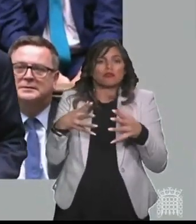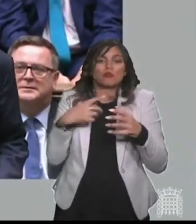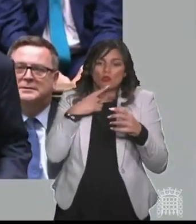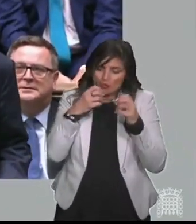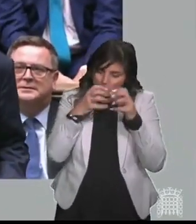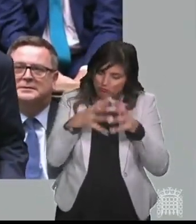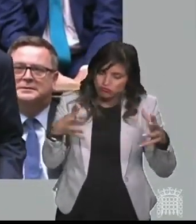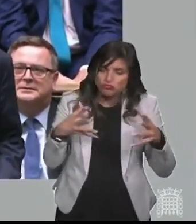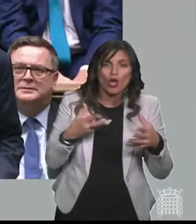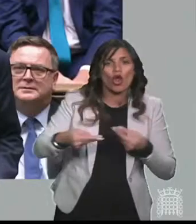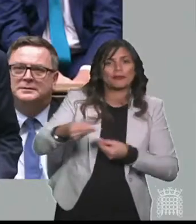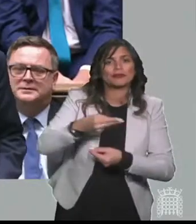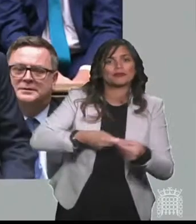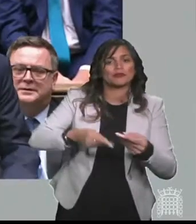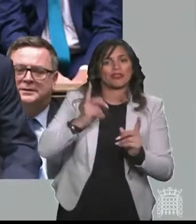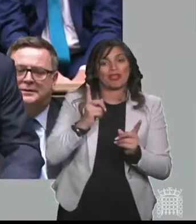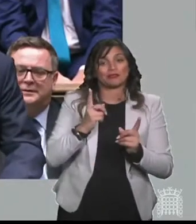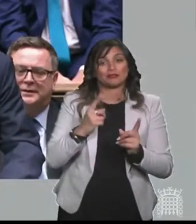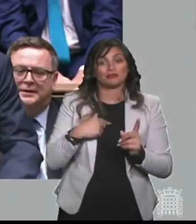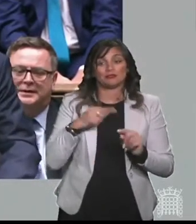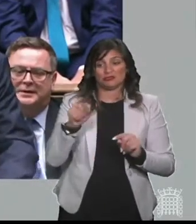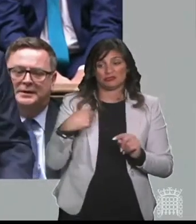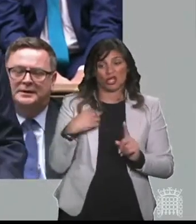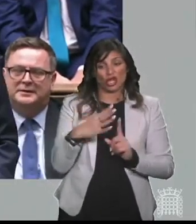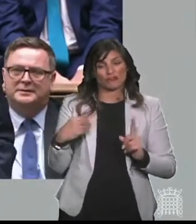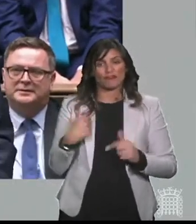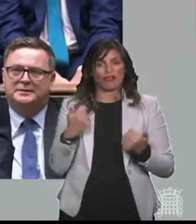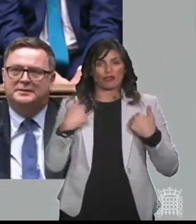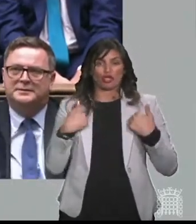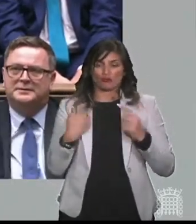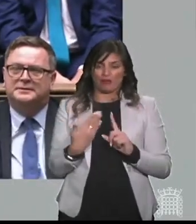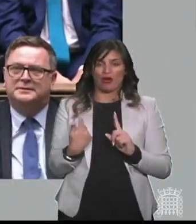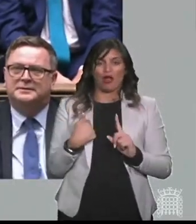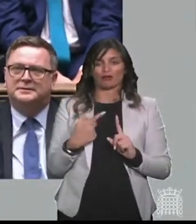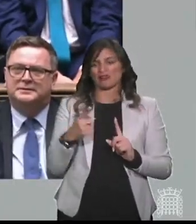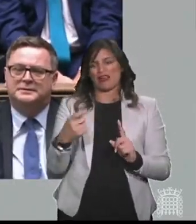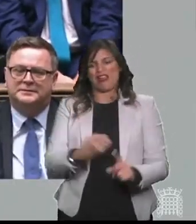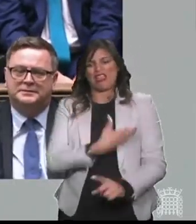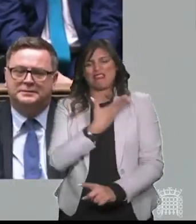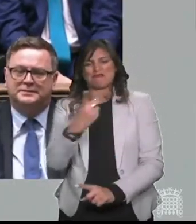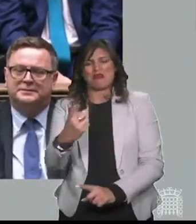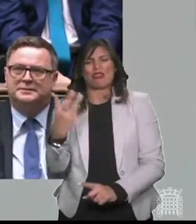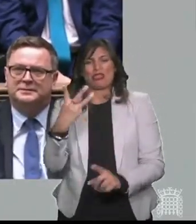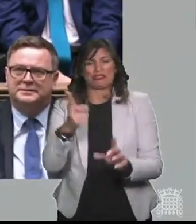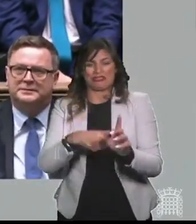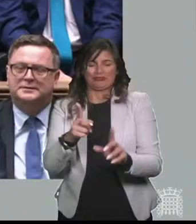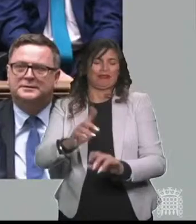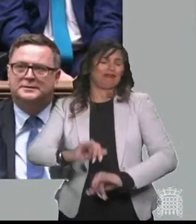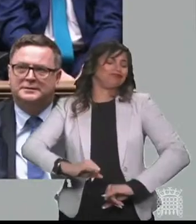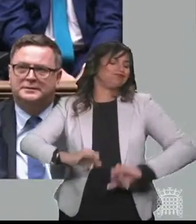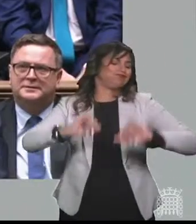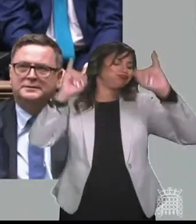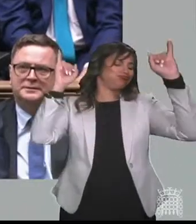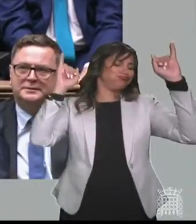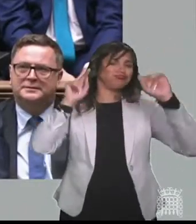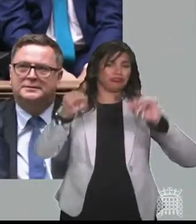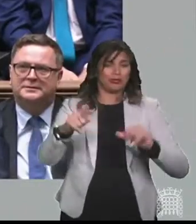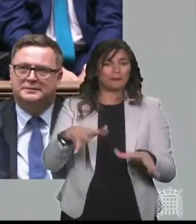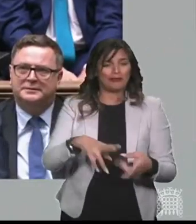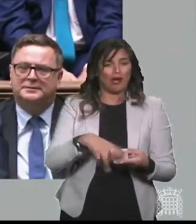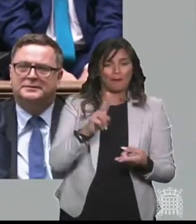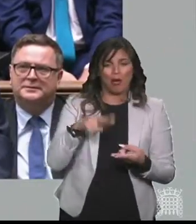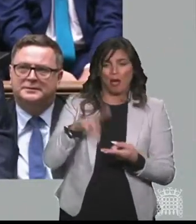difference between this side and that one. In 13 years, Labour raised taxes in every